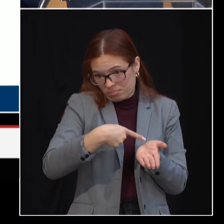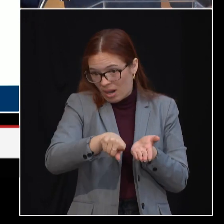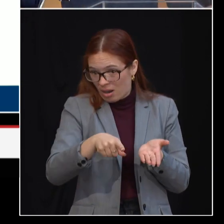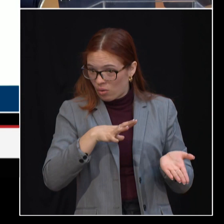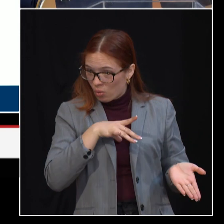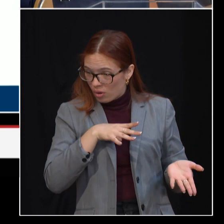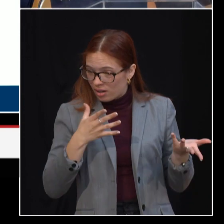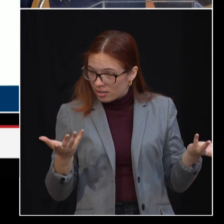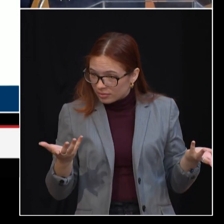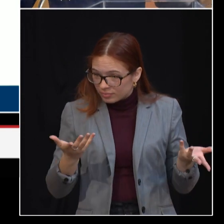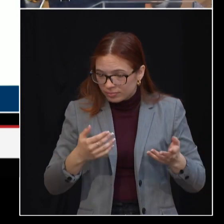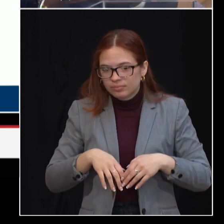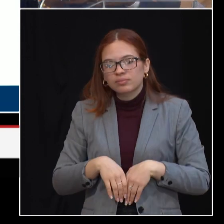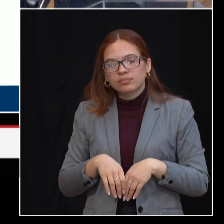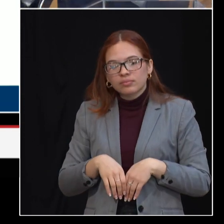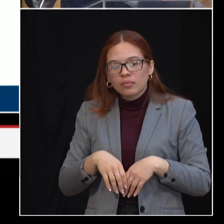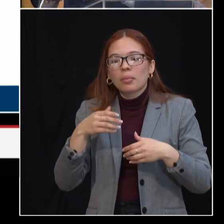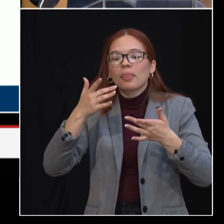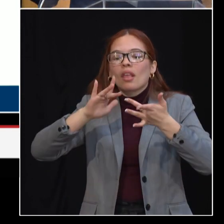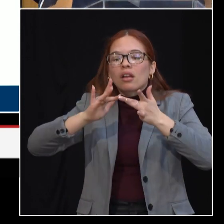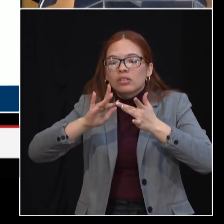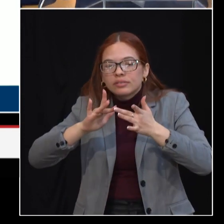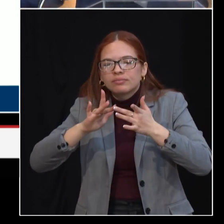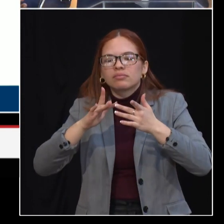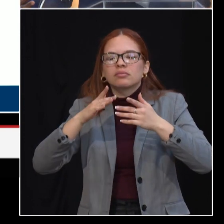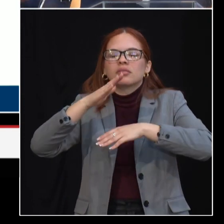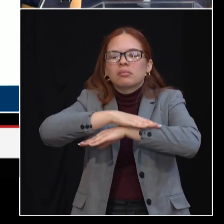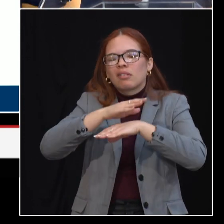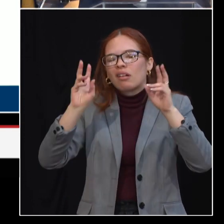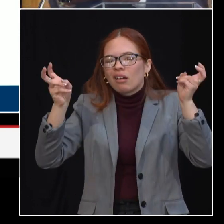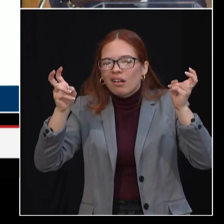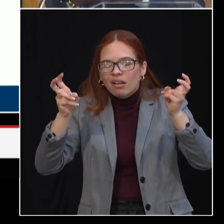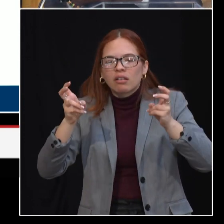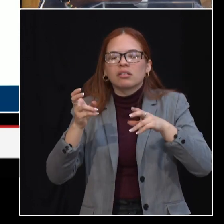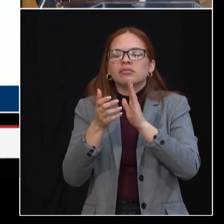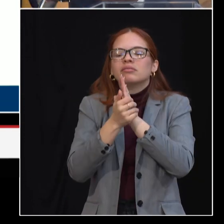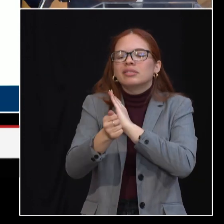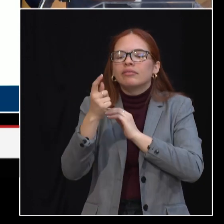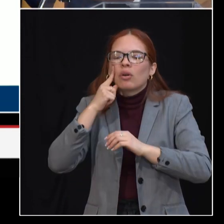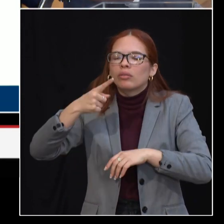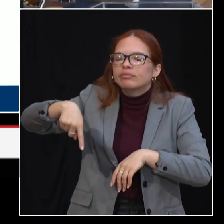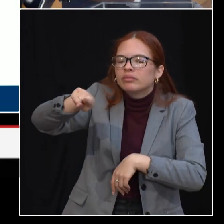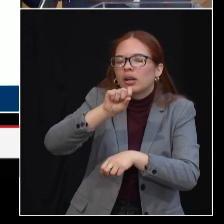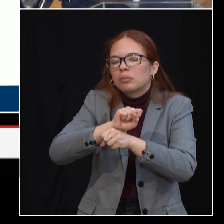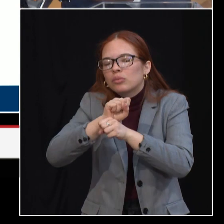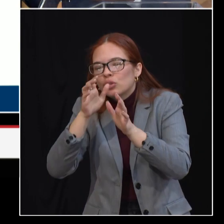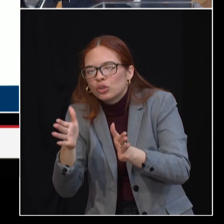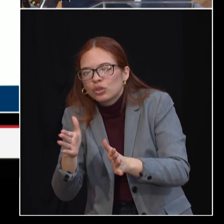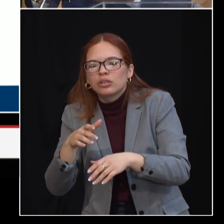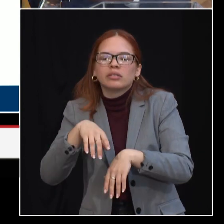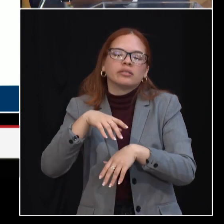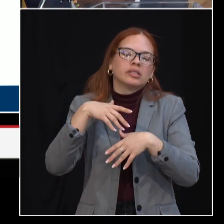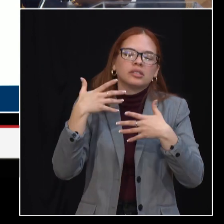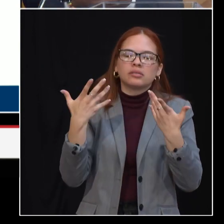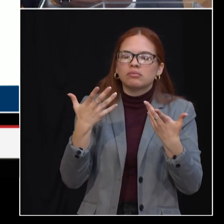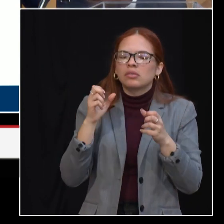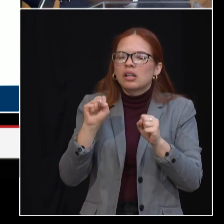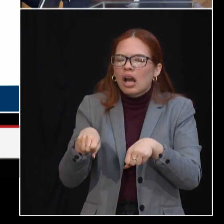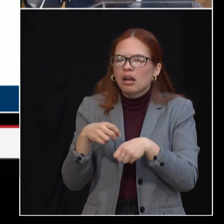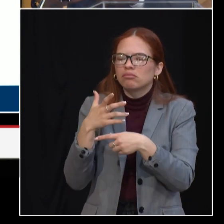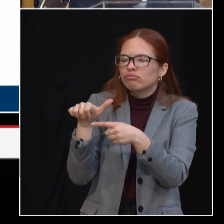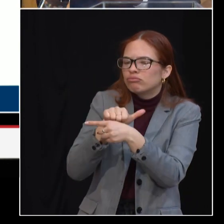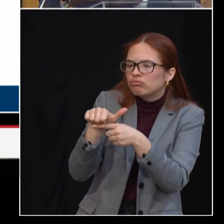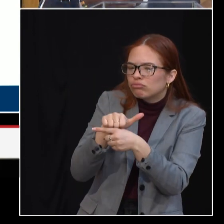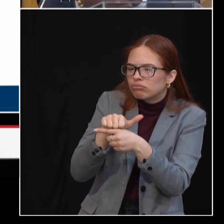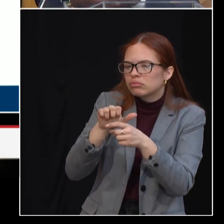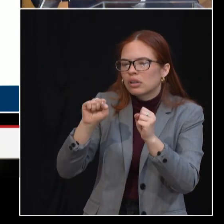upskill our current employees and provide a program where new employees can get the appropriate training they need to enhance